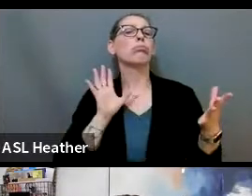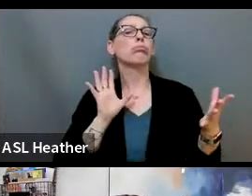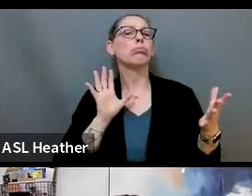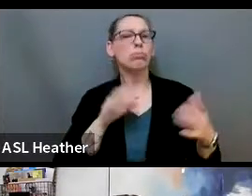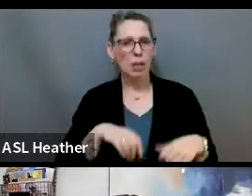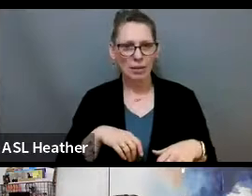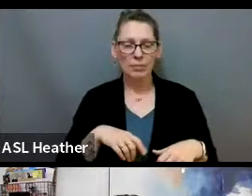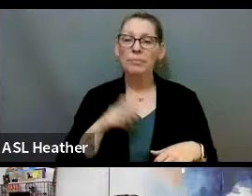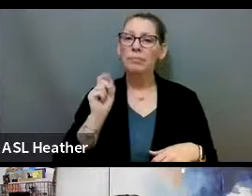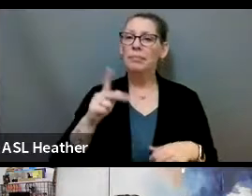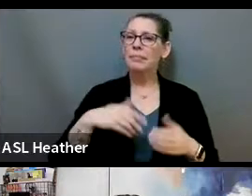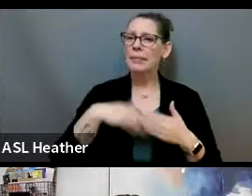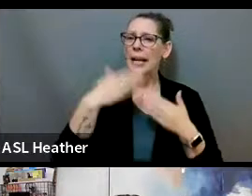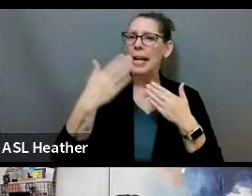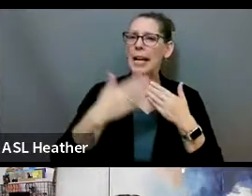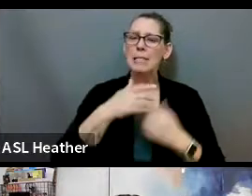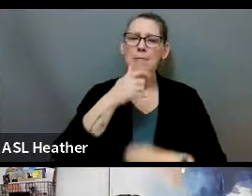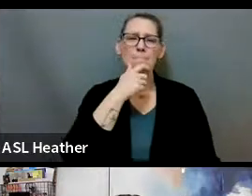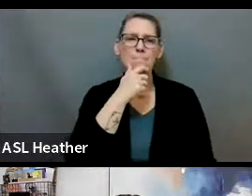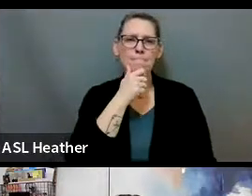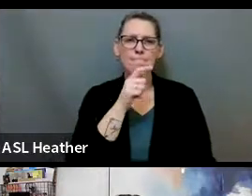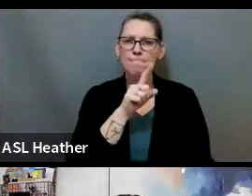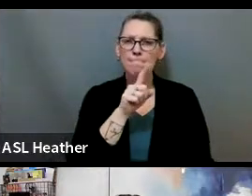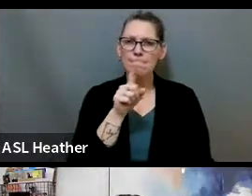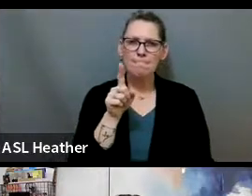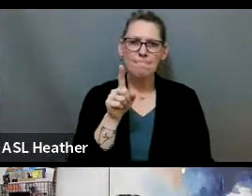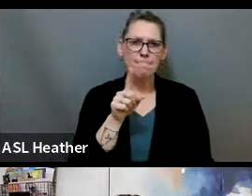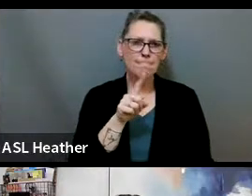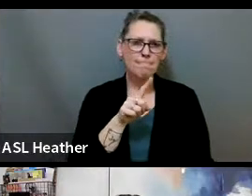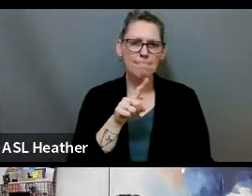Okay, and I will go with, let's see,